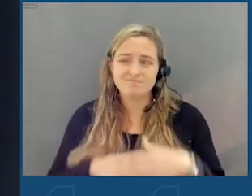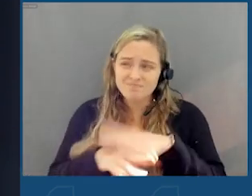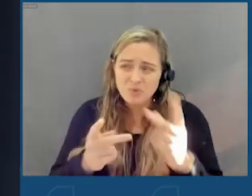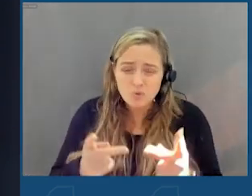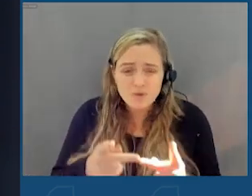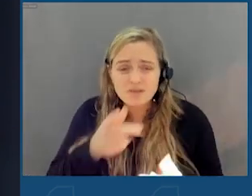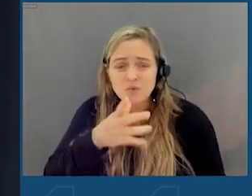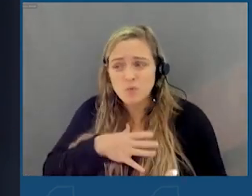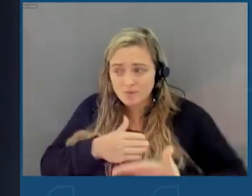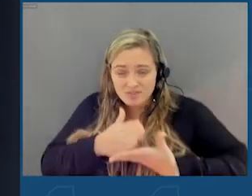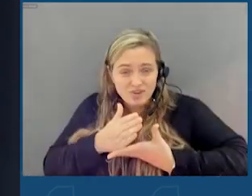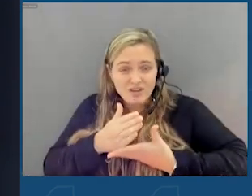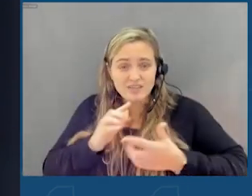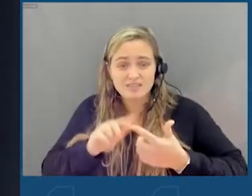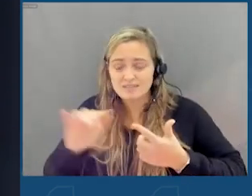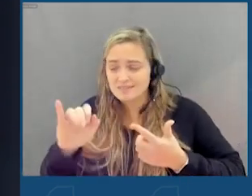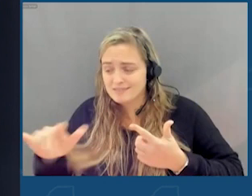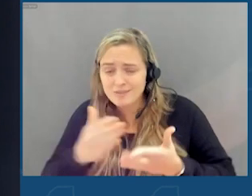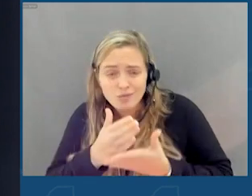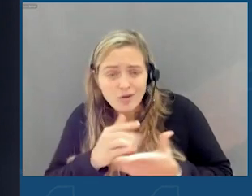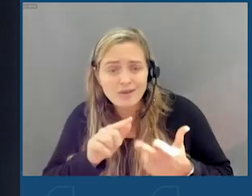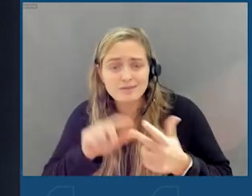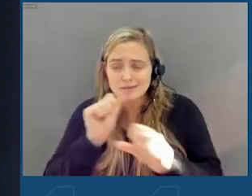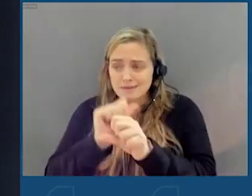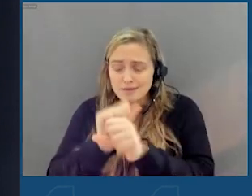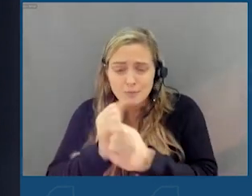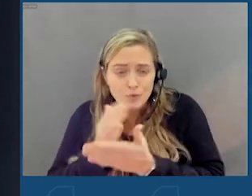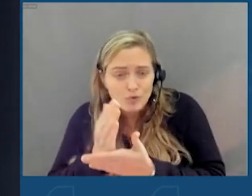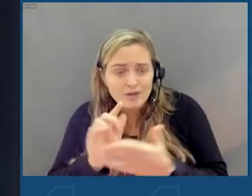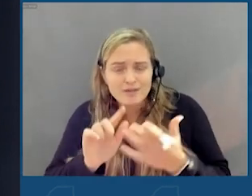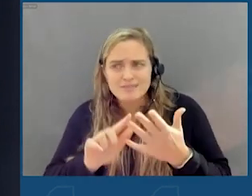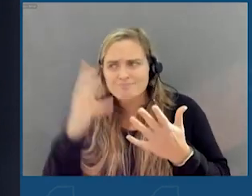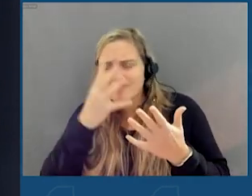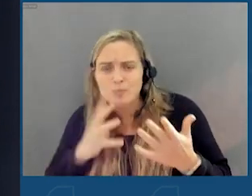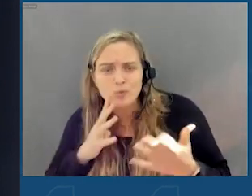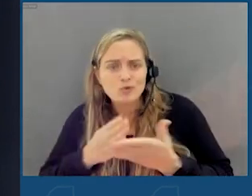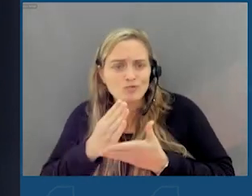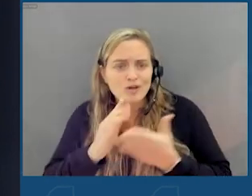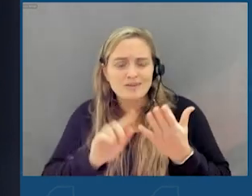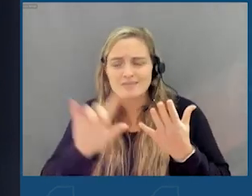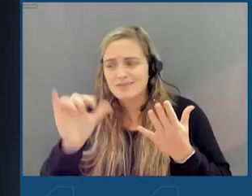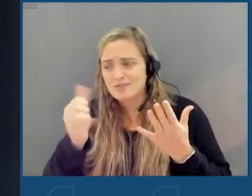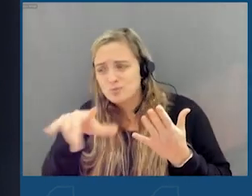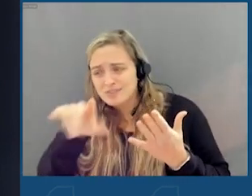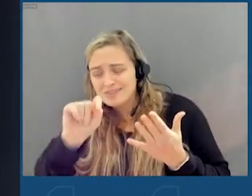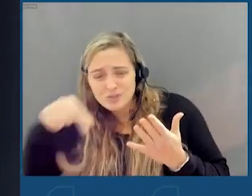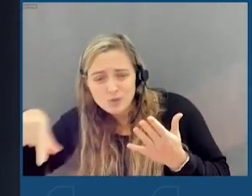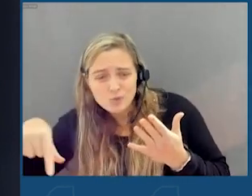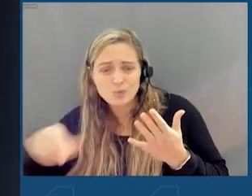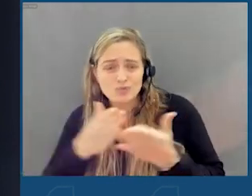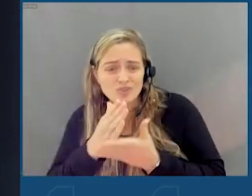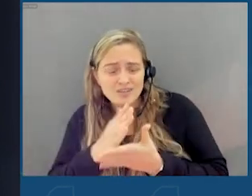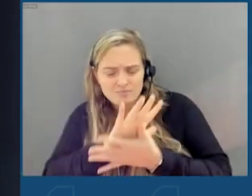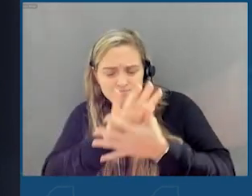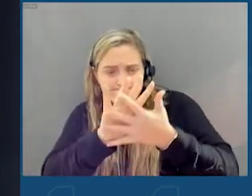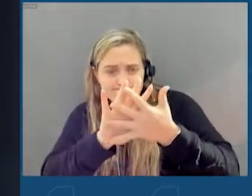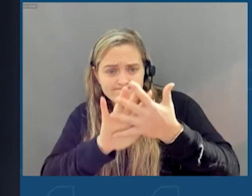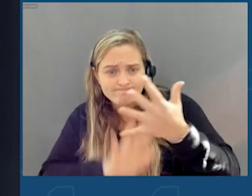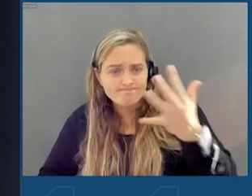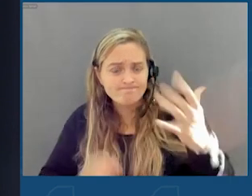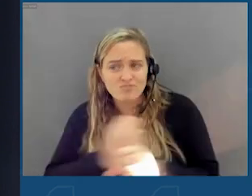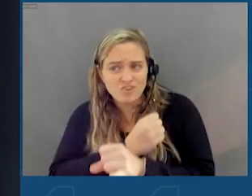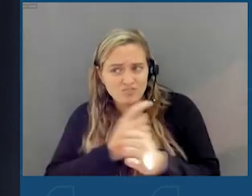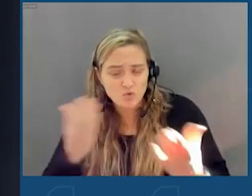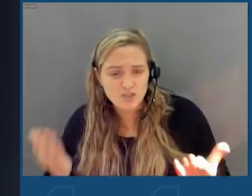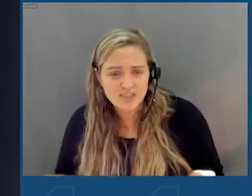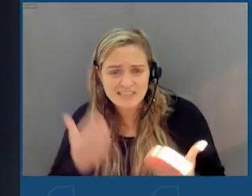women's rights, civil rights, labor rights, immigrant rights, LGBTQ rights. All of these were fought for